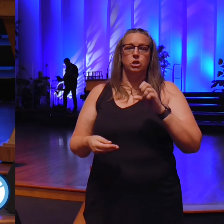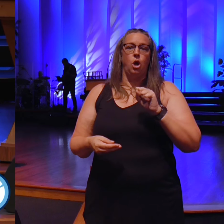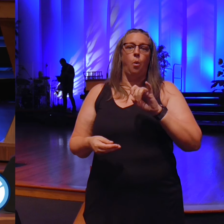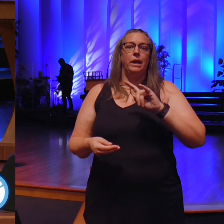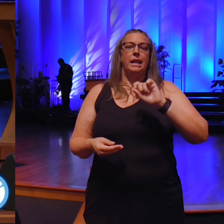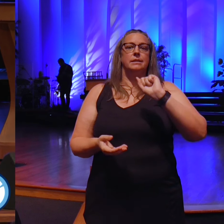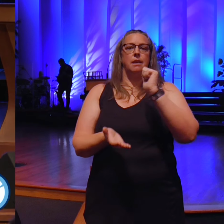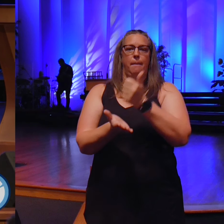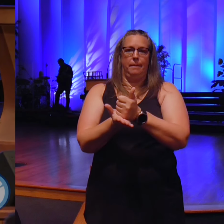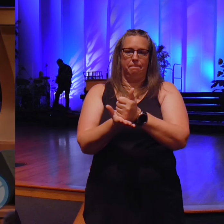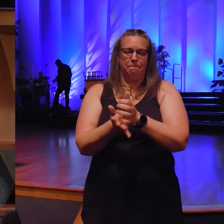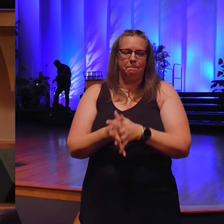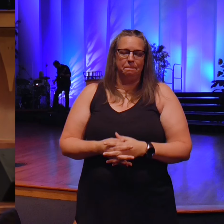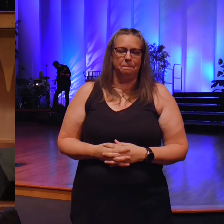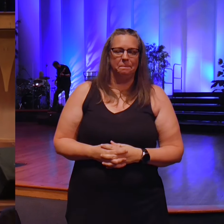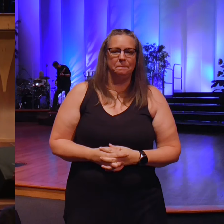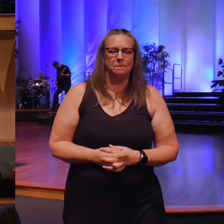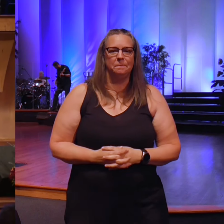is.